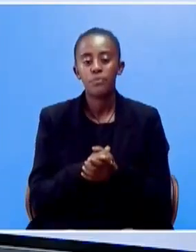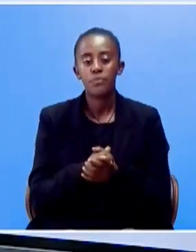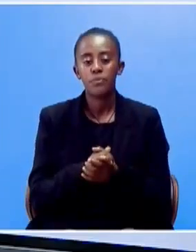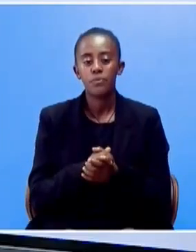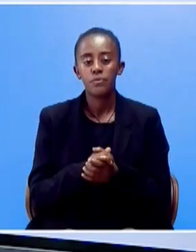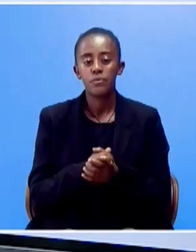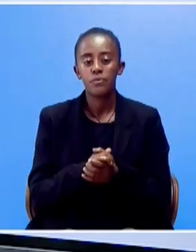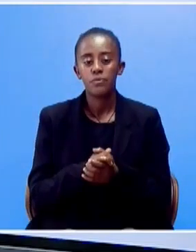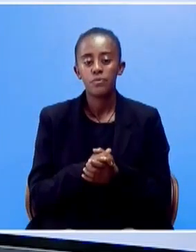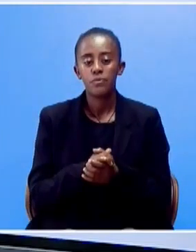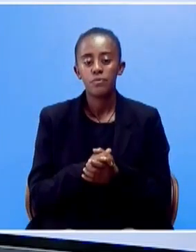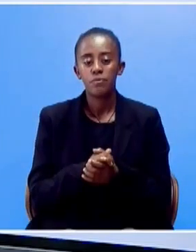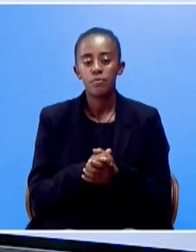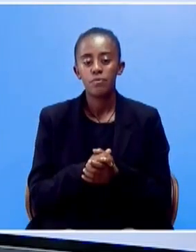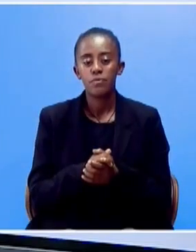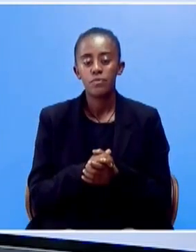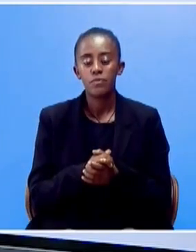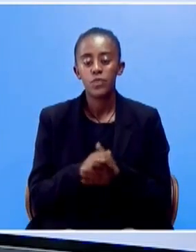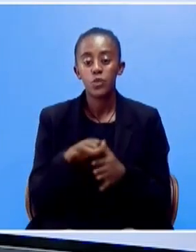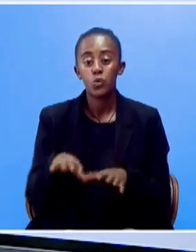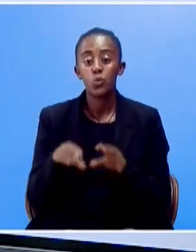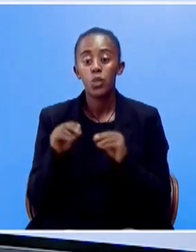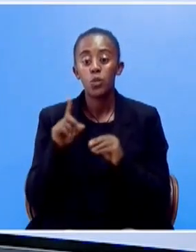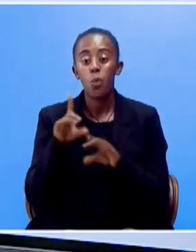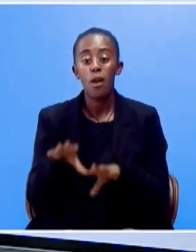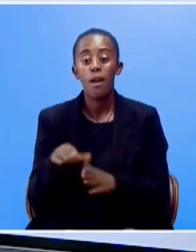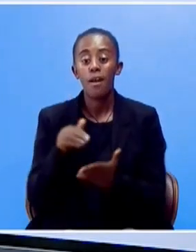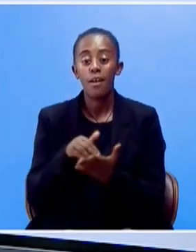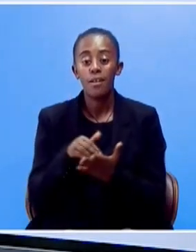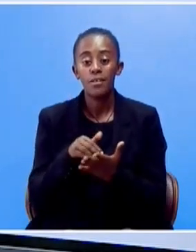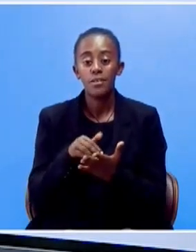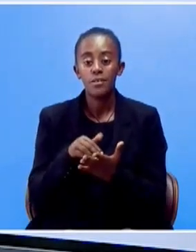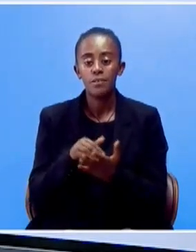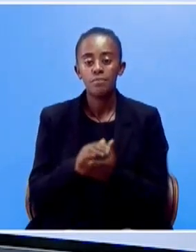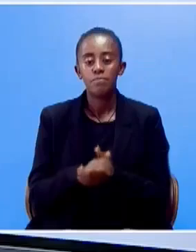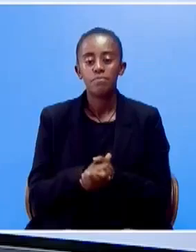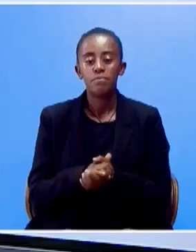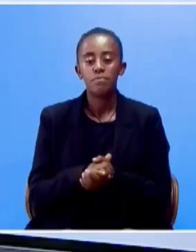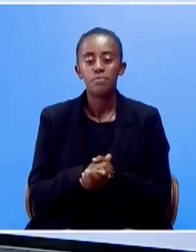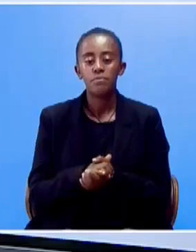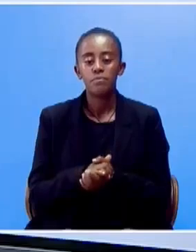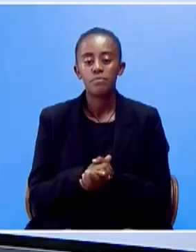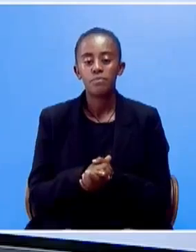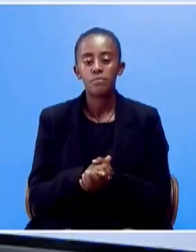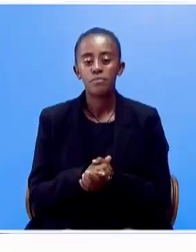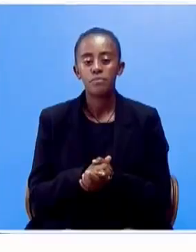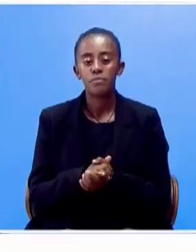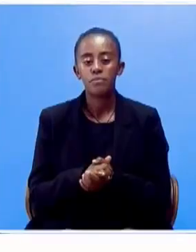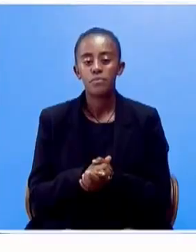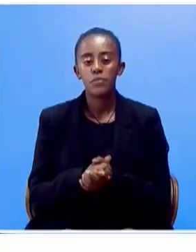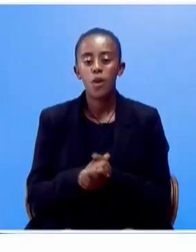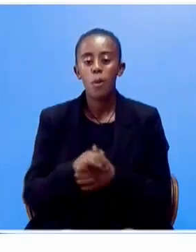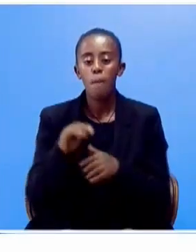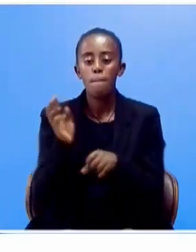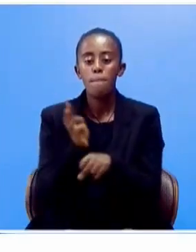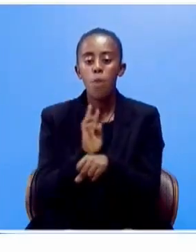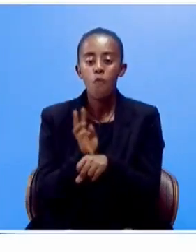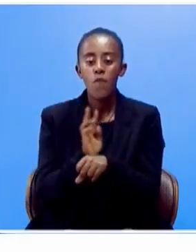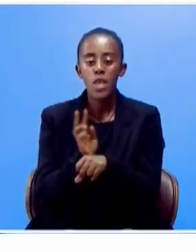more. Student 1 again, okay? Student 1, look, movies